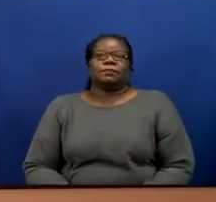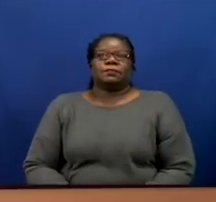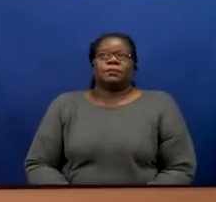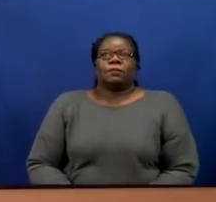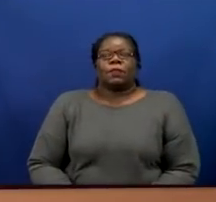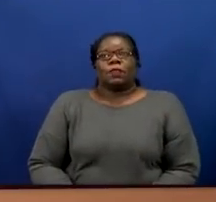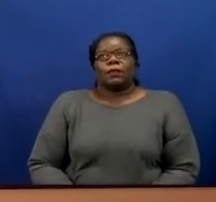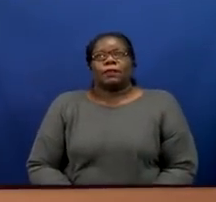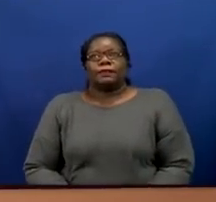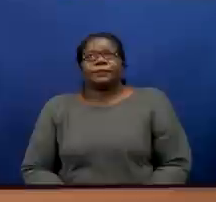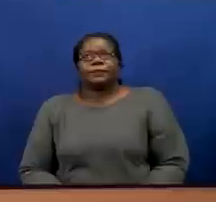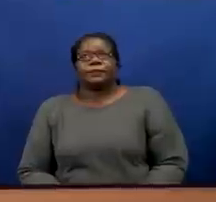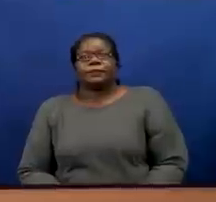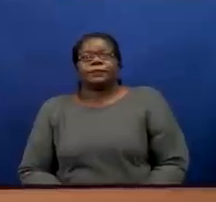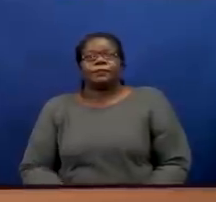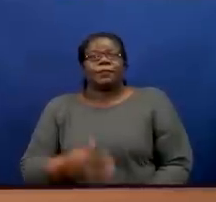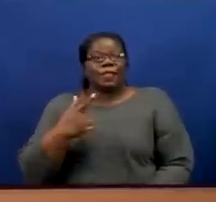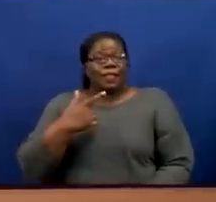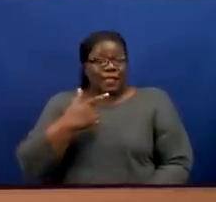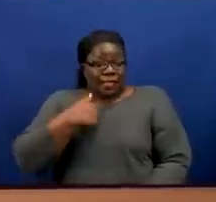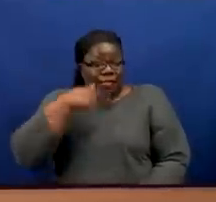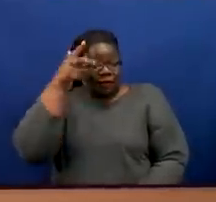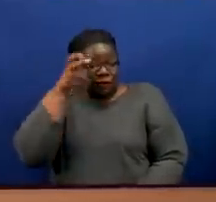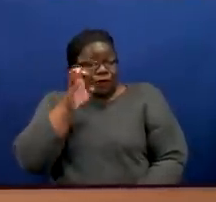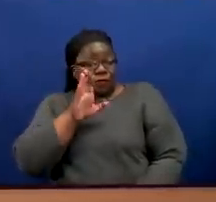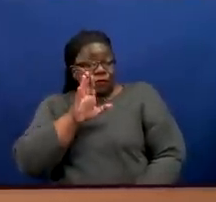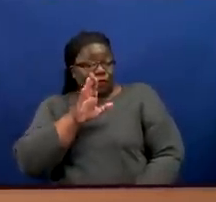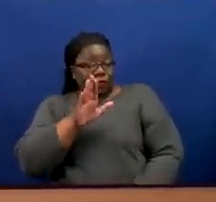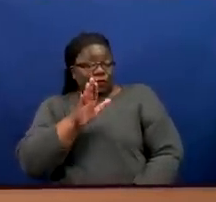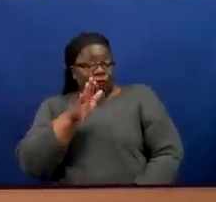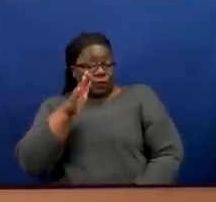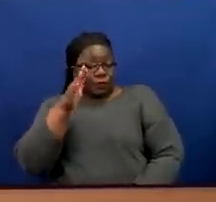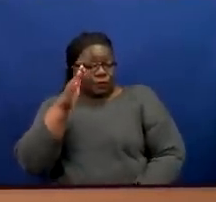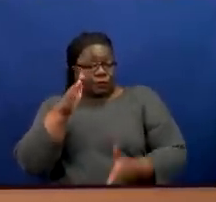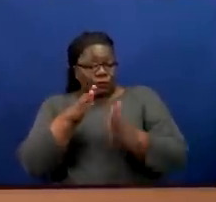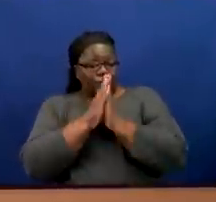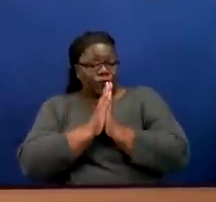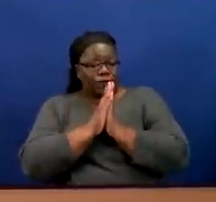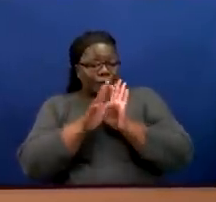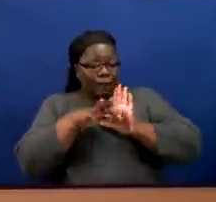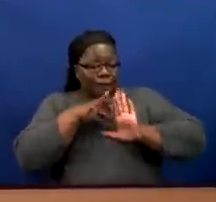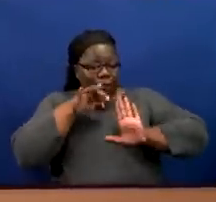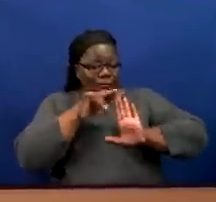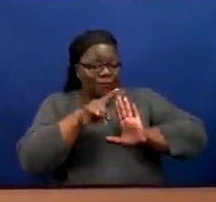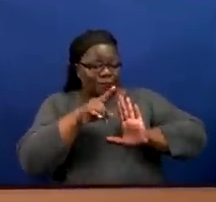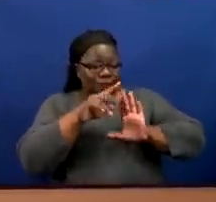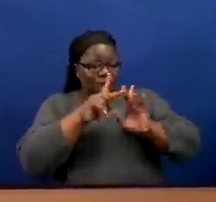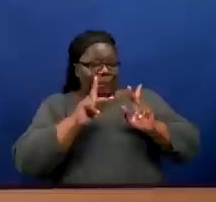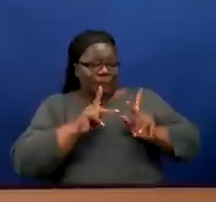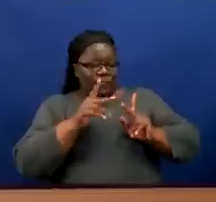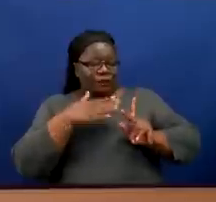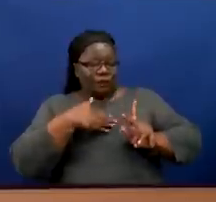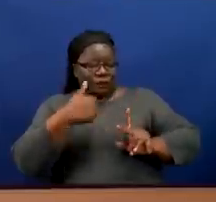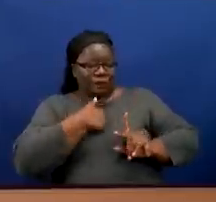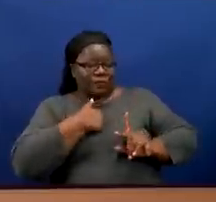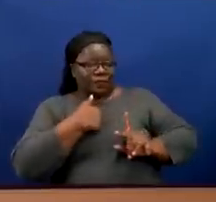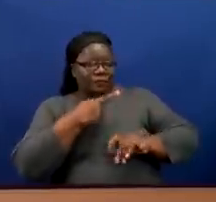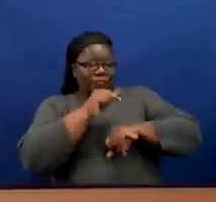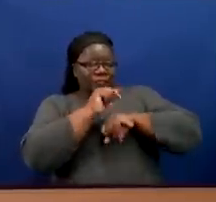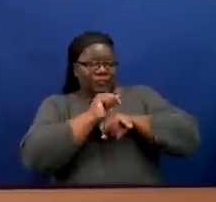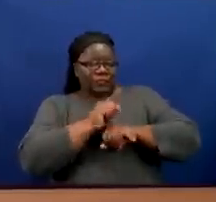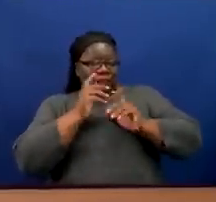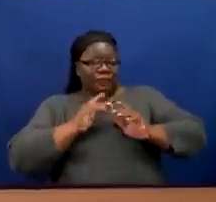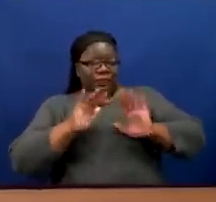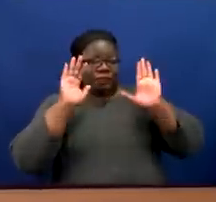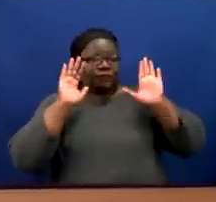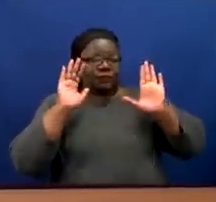word. I have heard your prayer and have chosen this place for myself as a temple for sacrifices. You may be